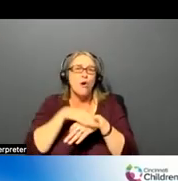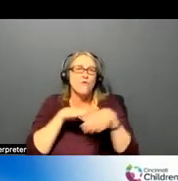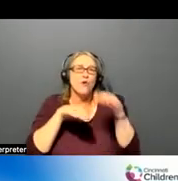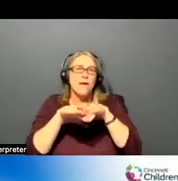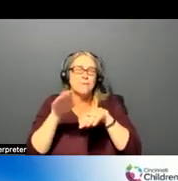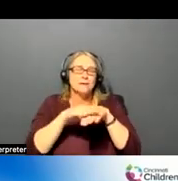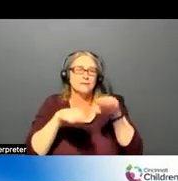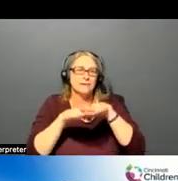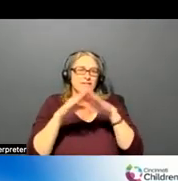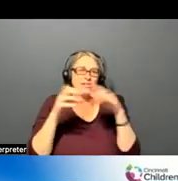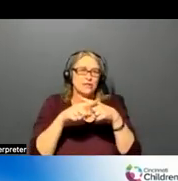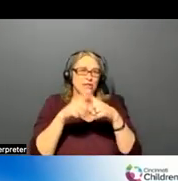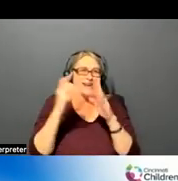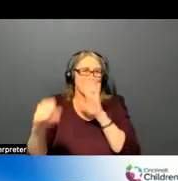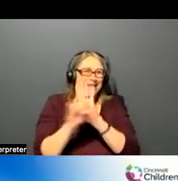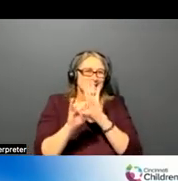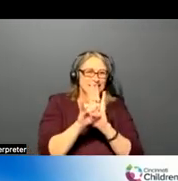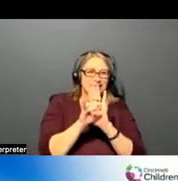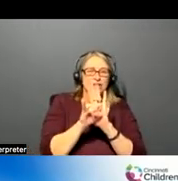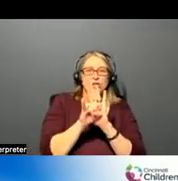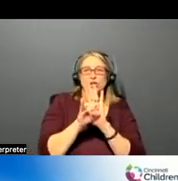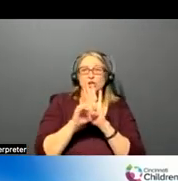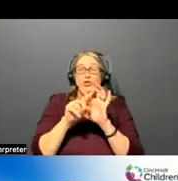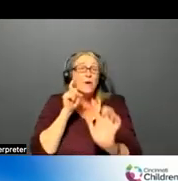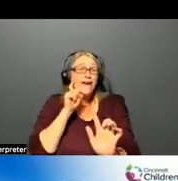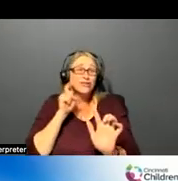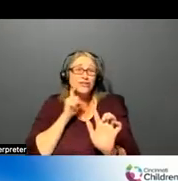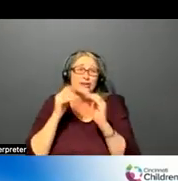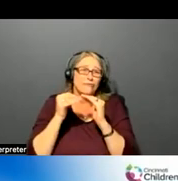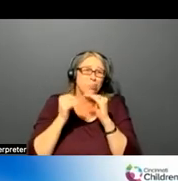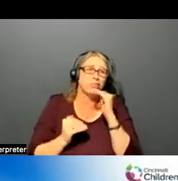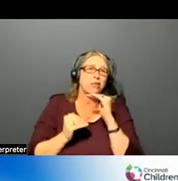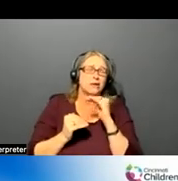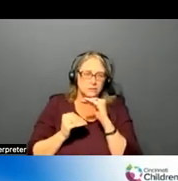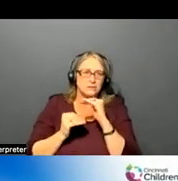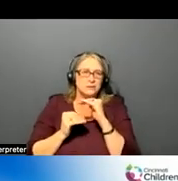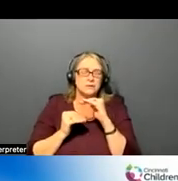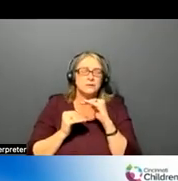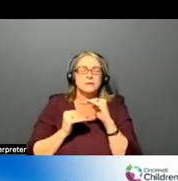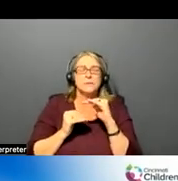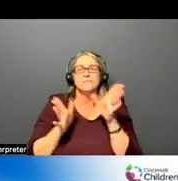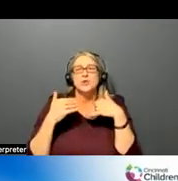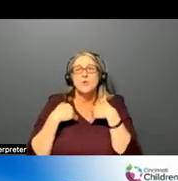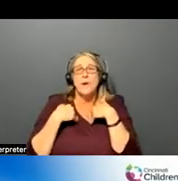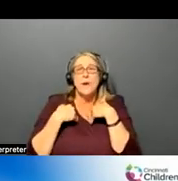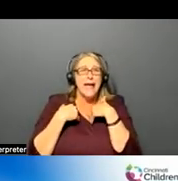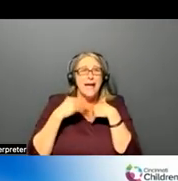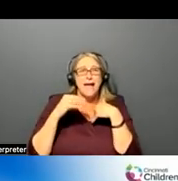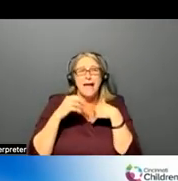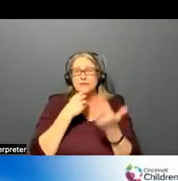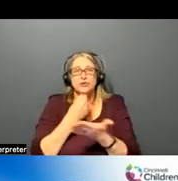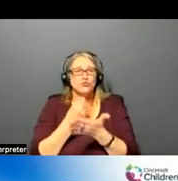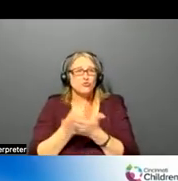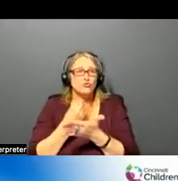intersecting identities. And so you have gender disparities, you have socioeconomic disparities that